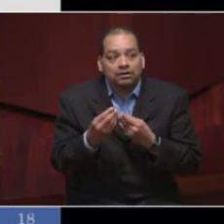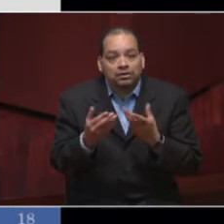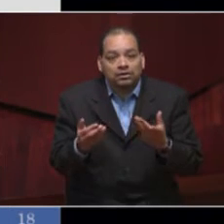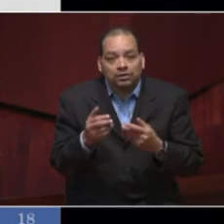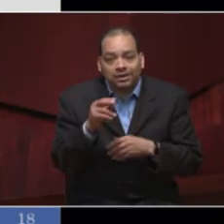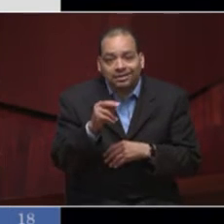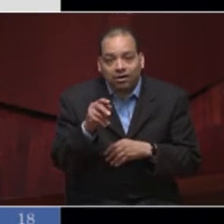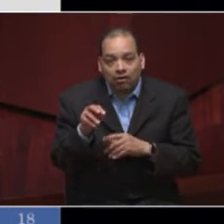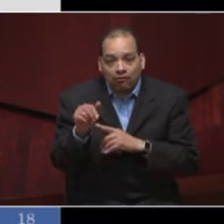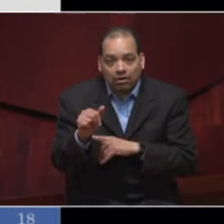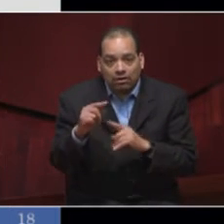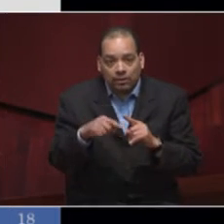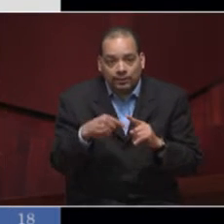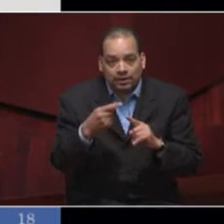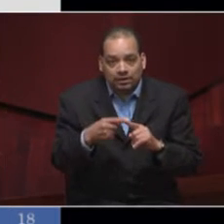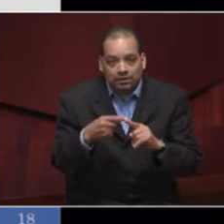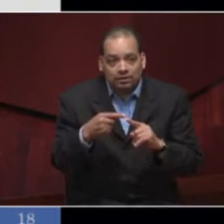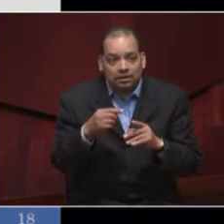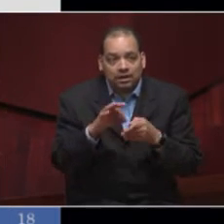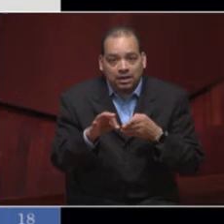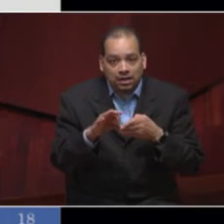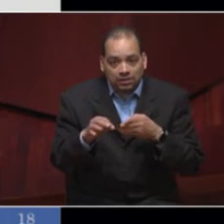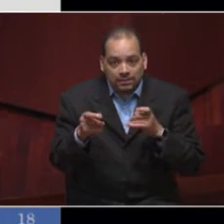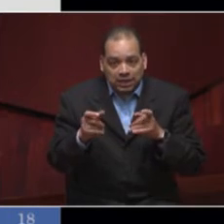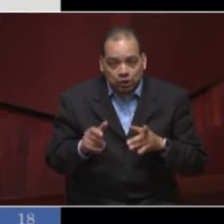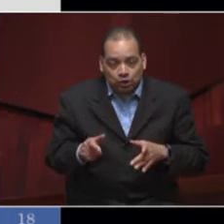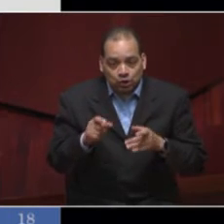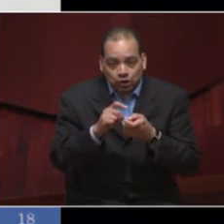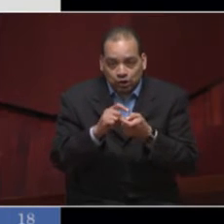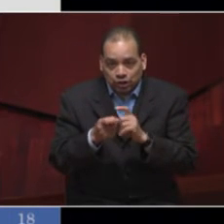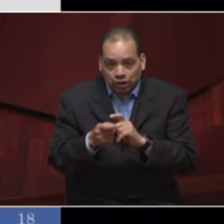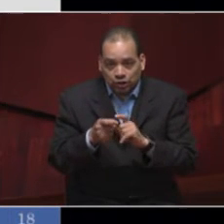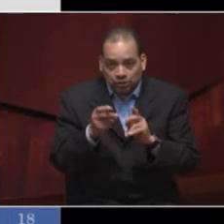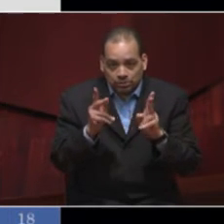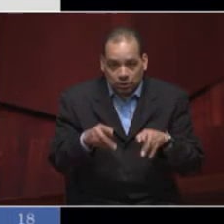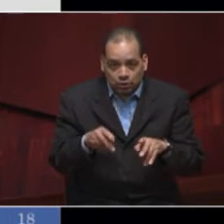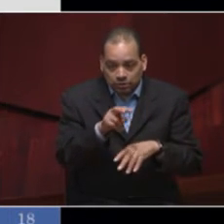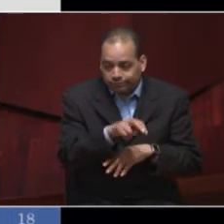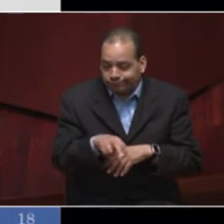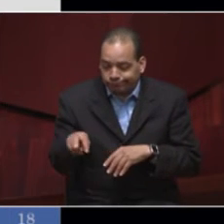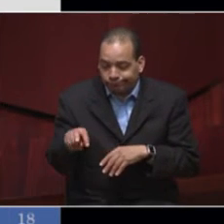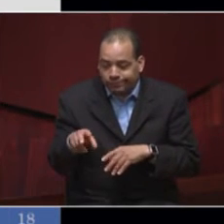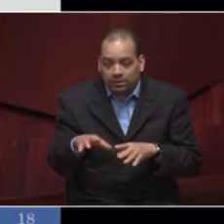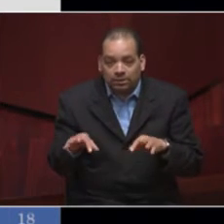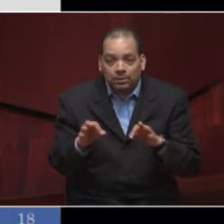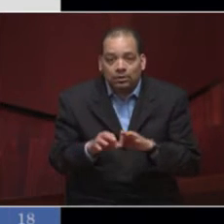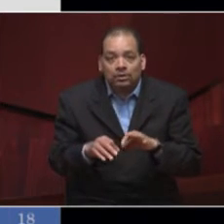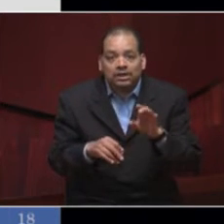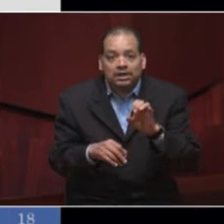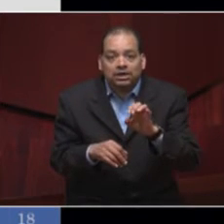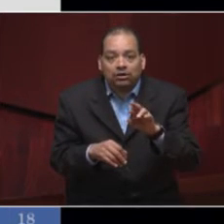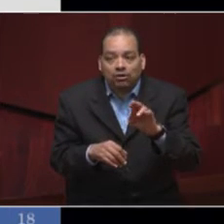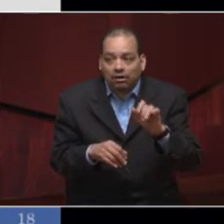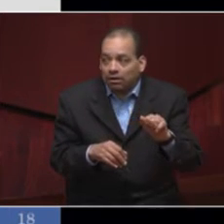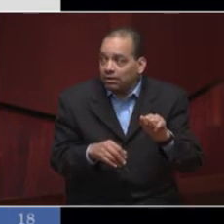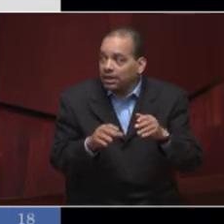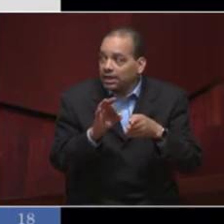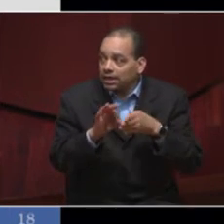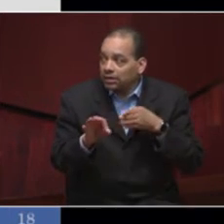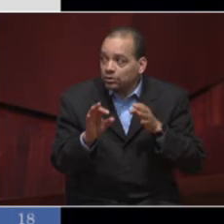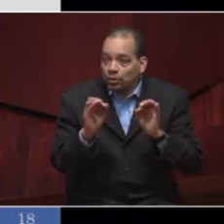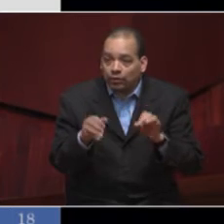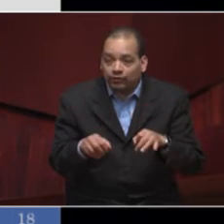when your account managers change. It's really important to keep the ERA accounts office